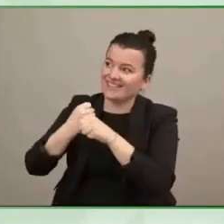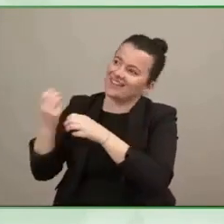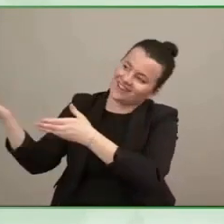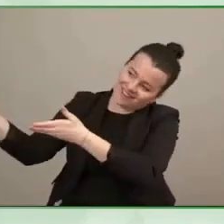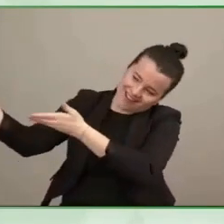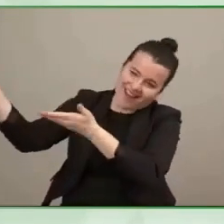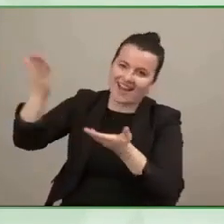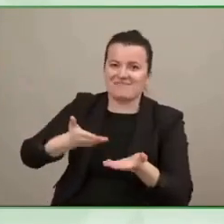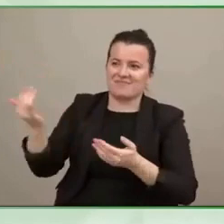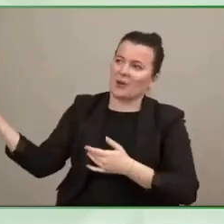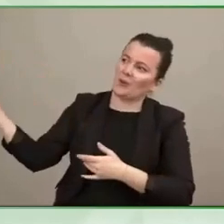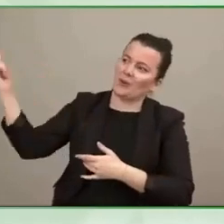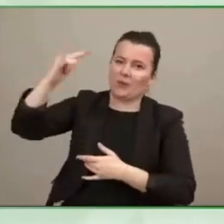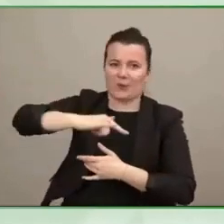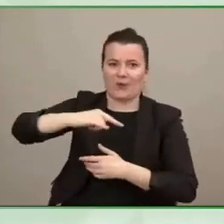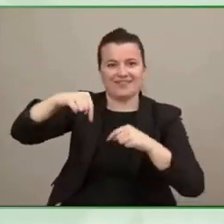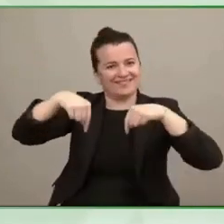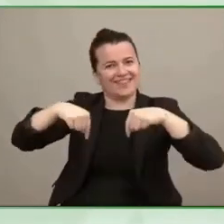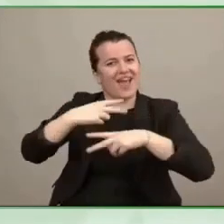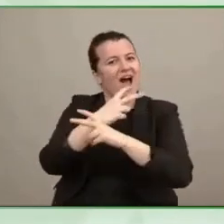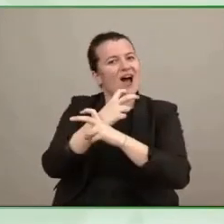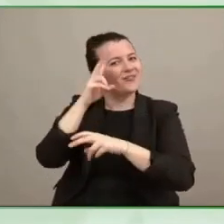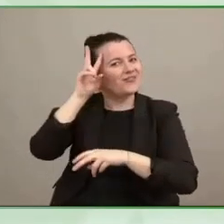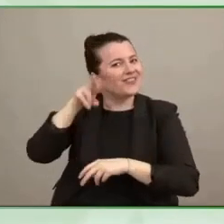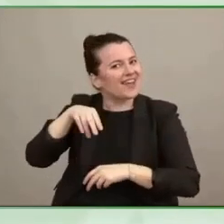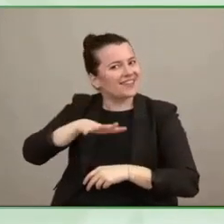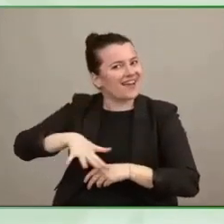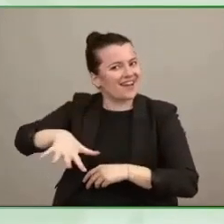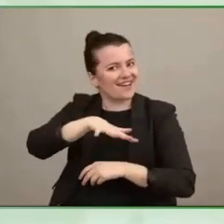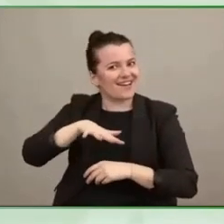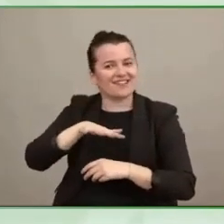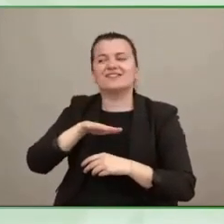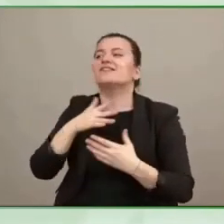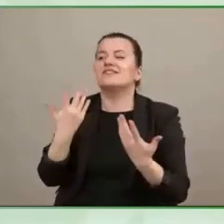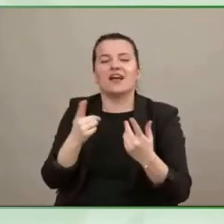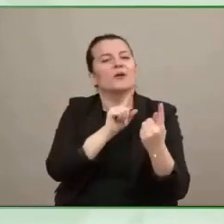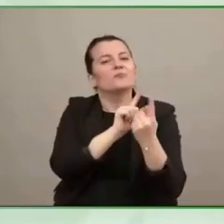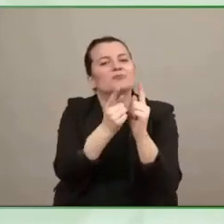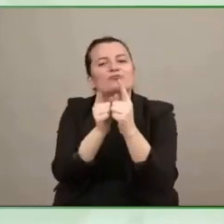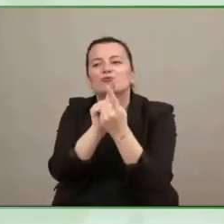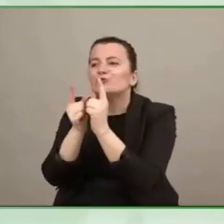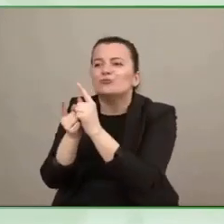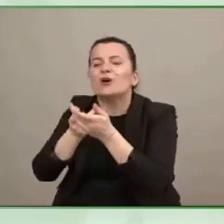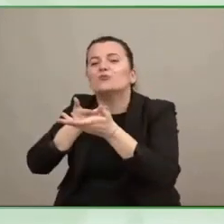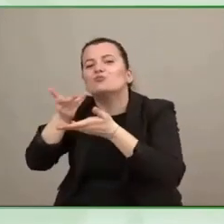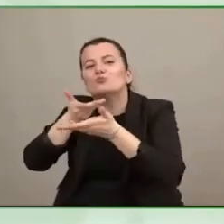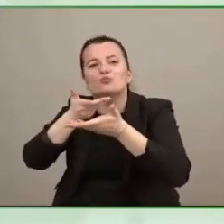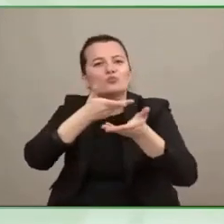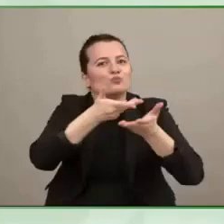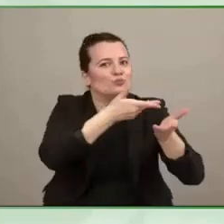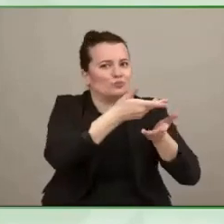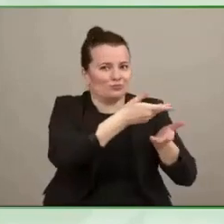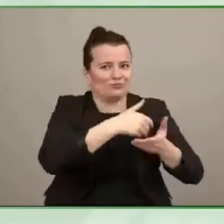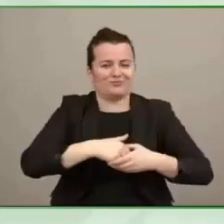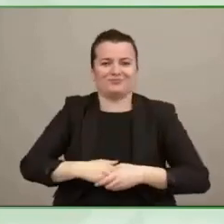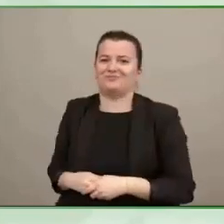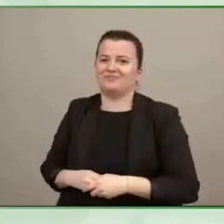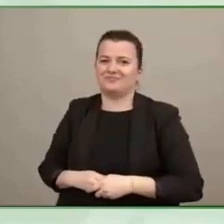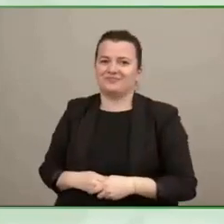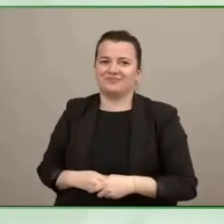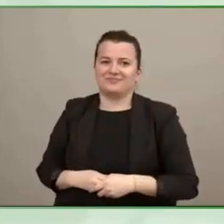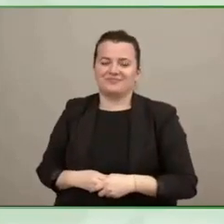Vienna and have more opportunities to network and to find meaningful